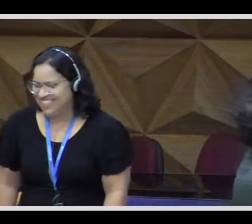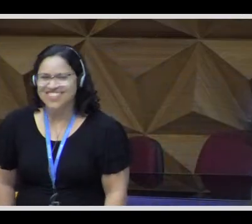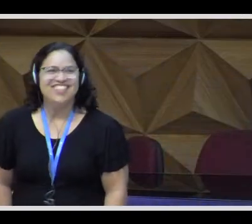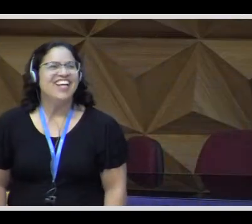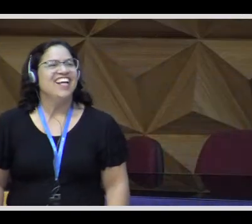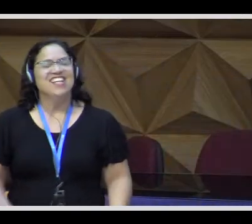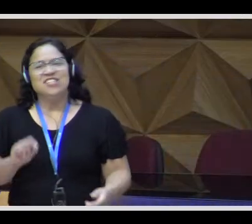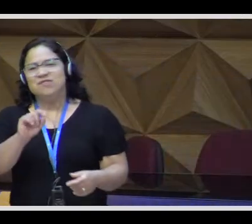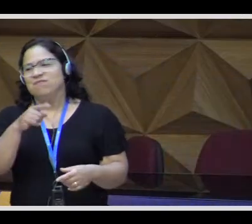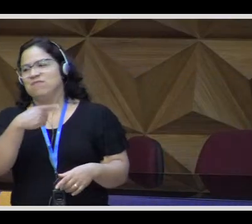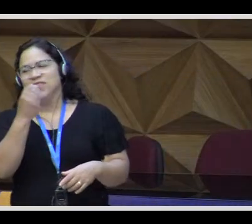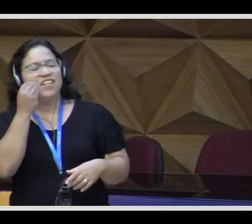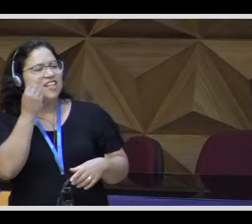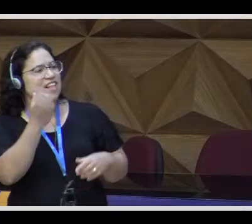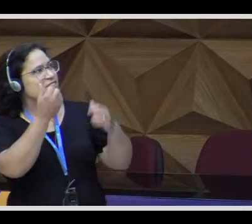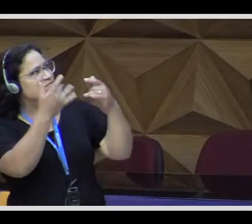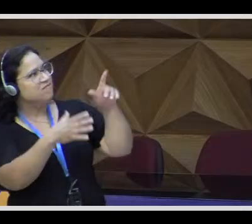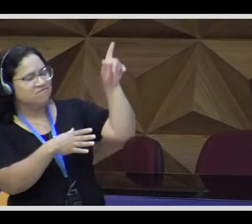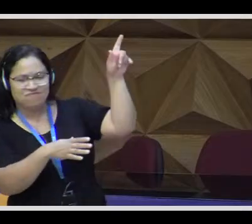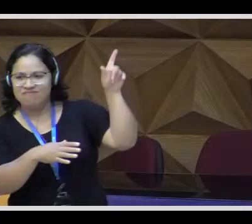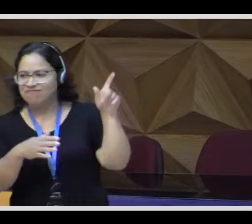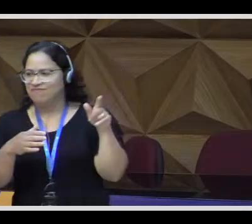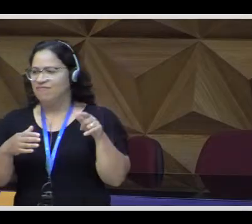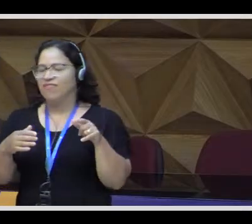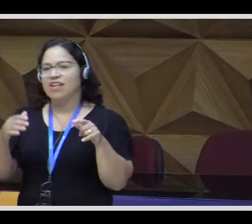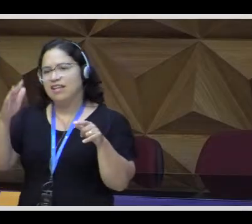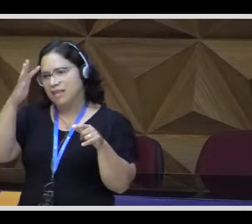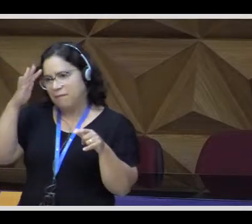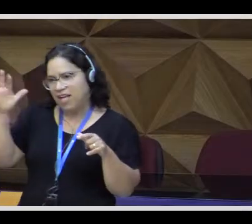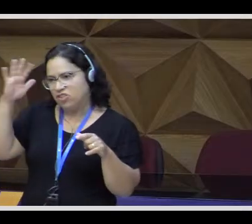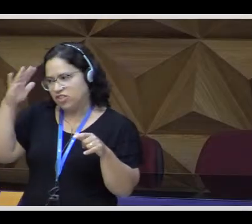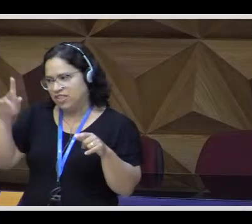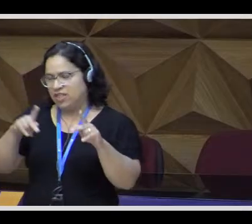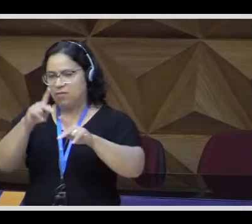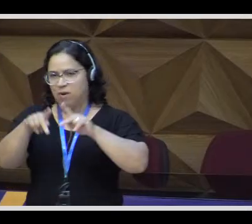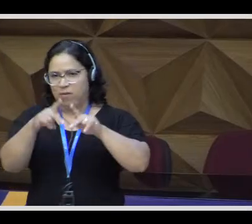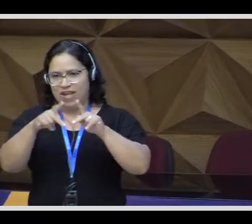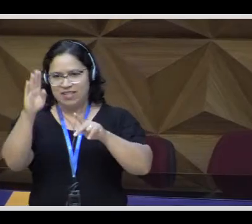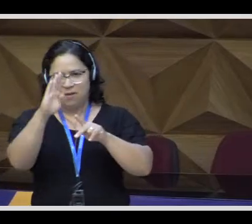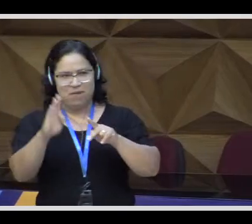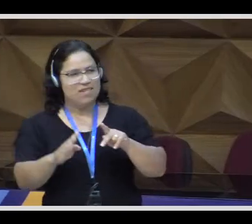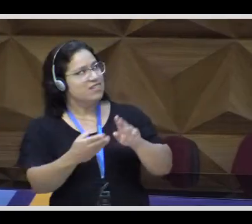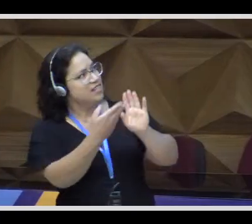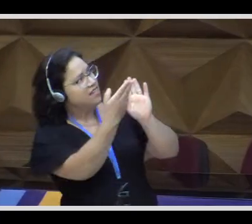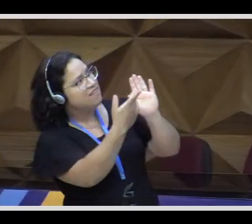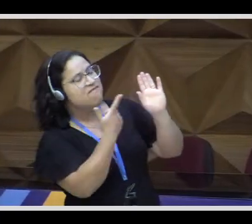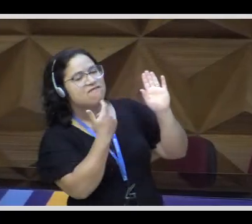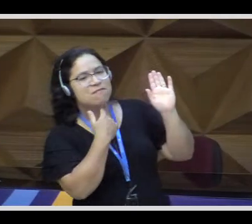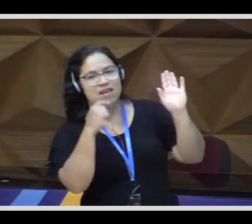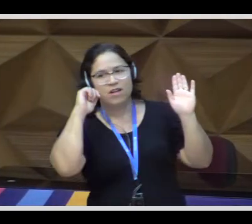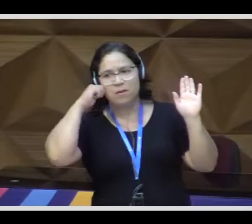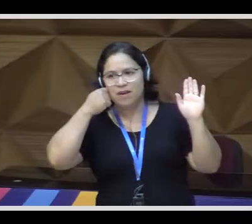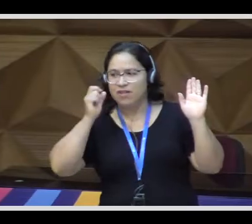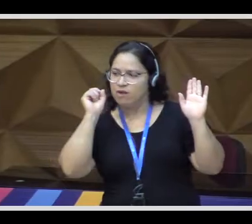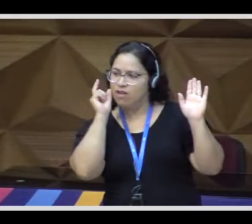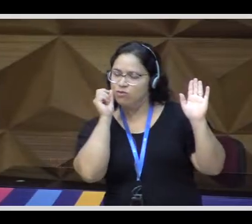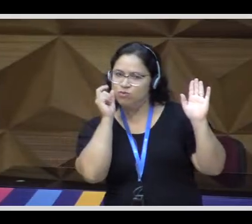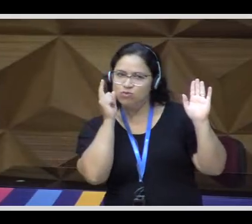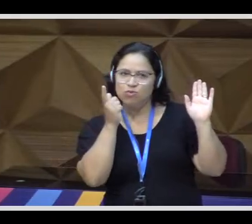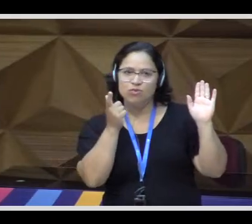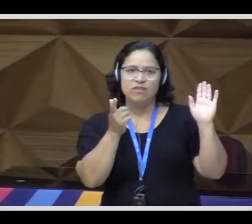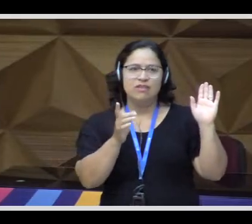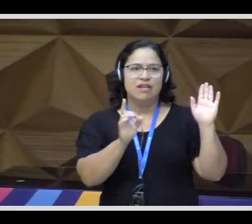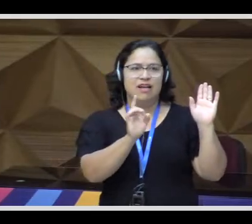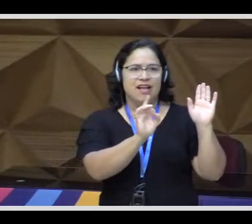So imagine this is the population of Brazil. You have the red ones, the black ones, the blue ones, each of these. So the